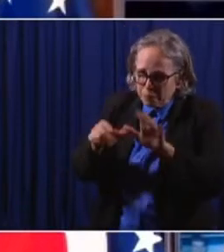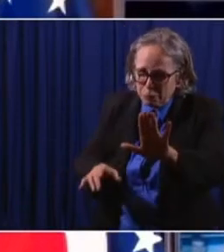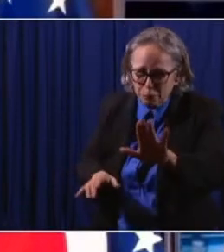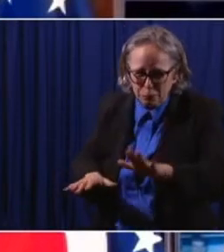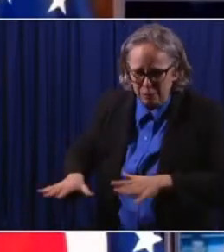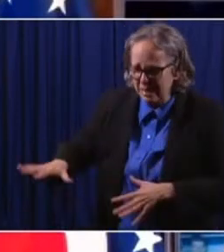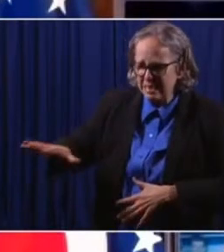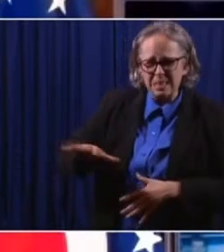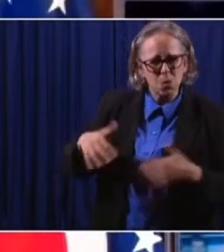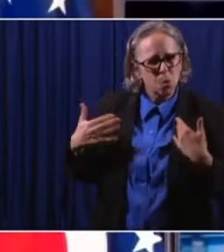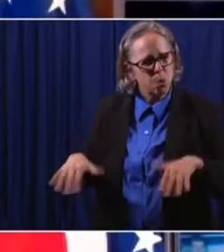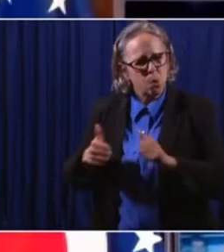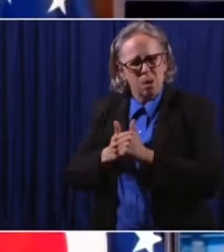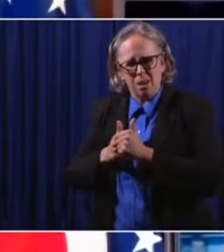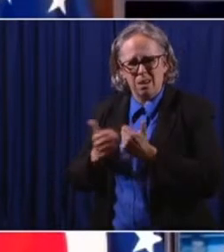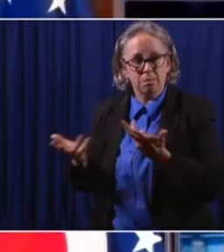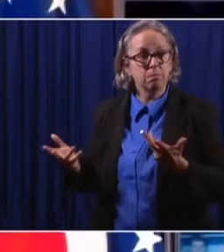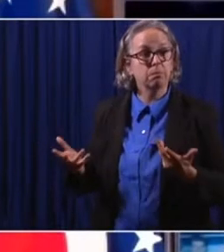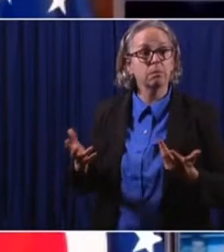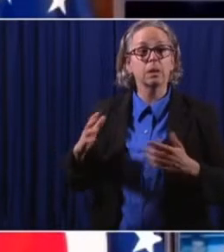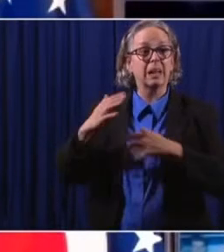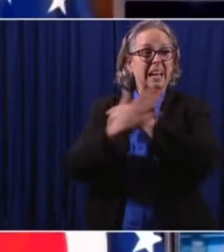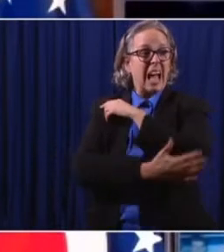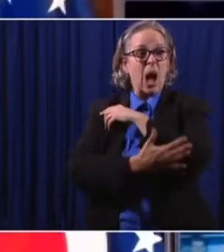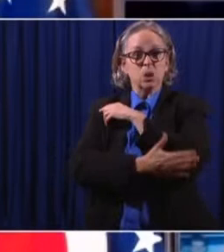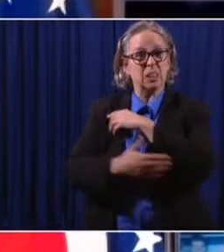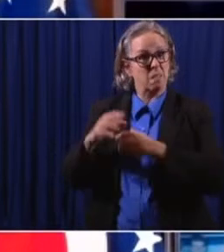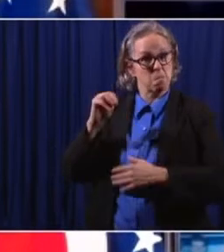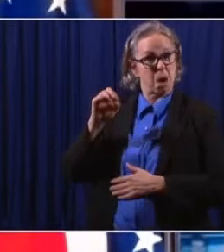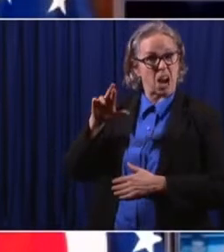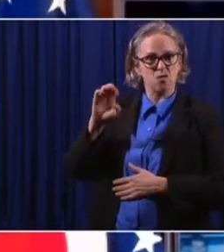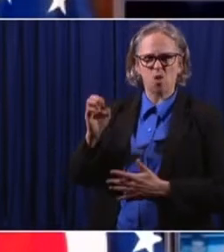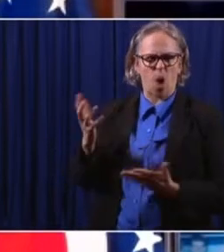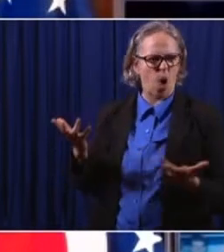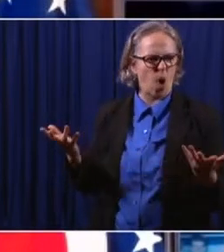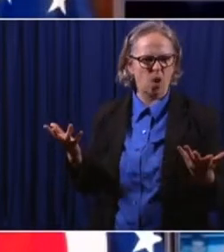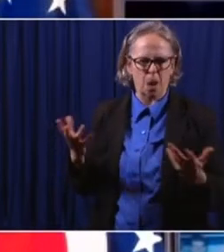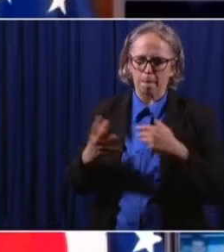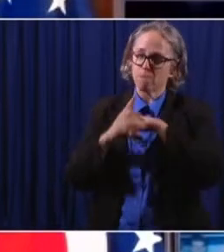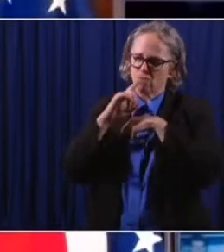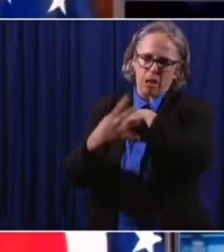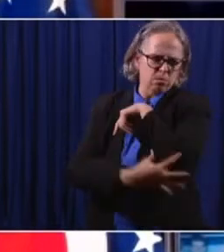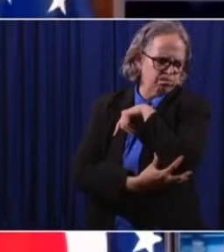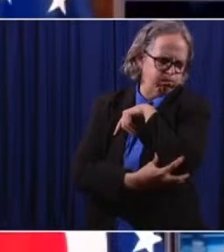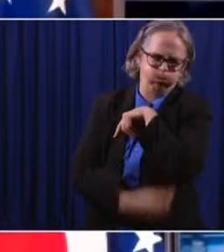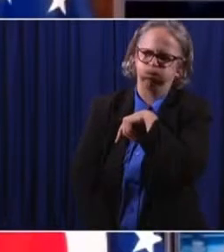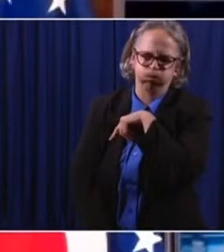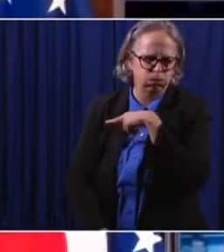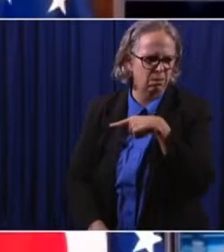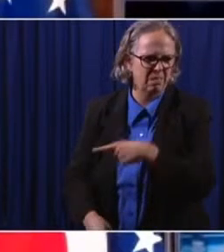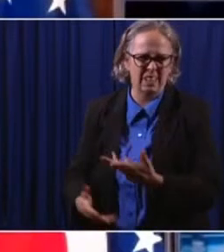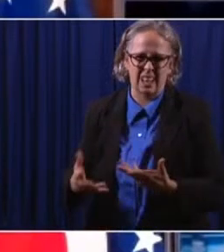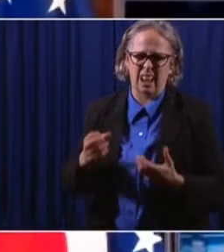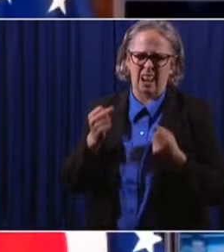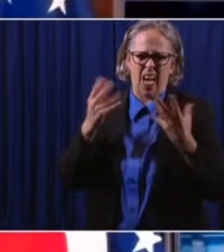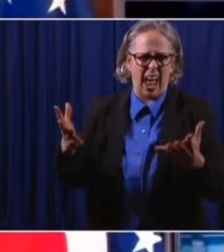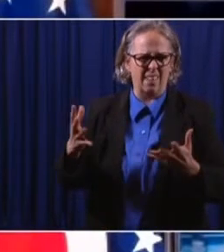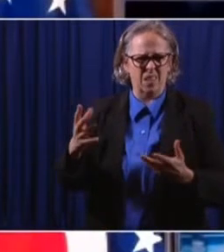District covers all of Monroe County, has significant poverty issues, and had serious cases of mental